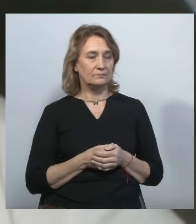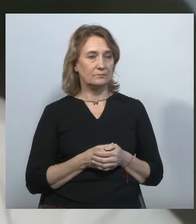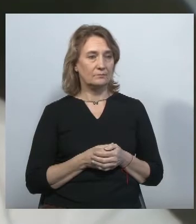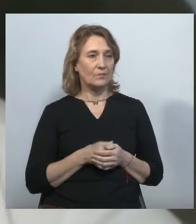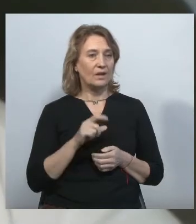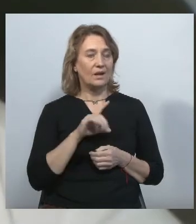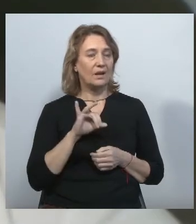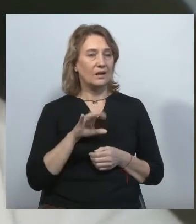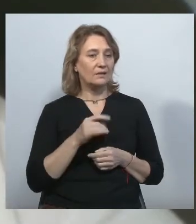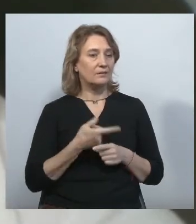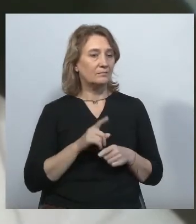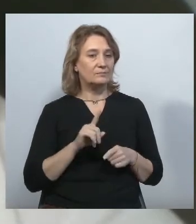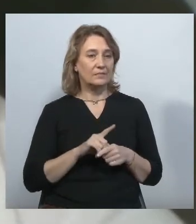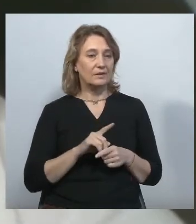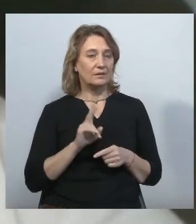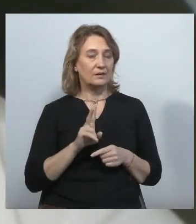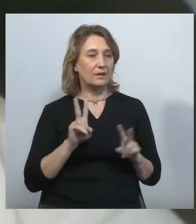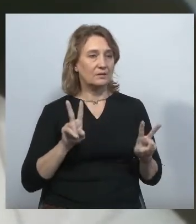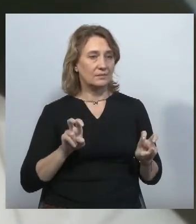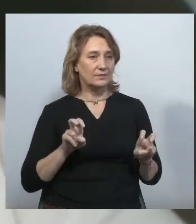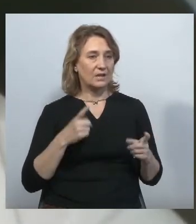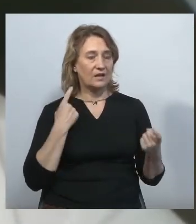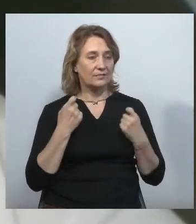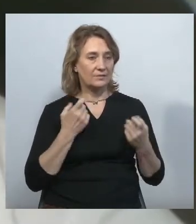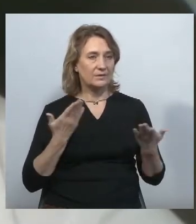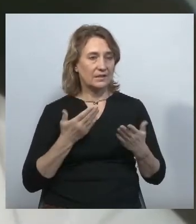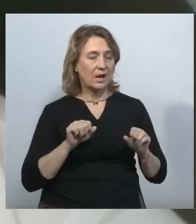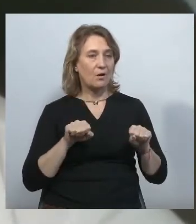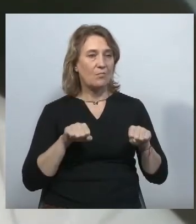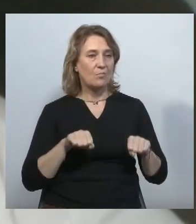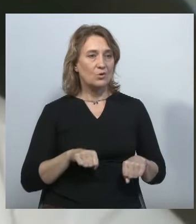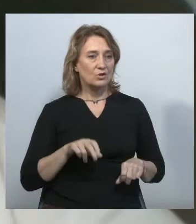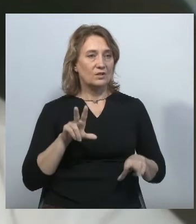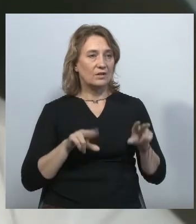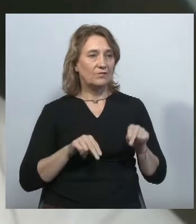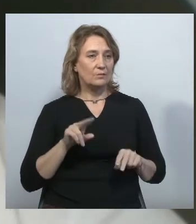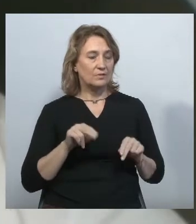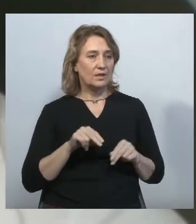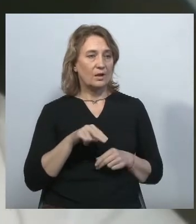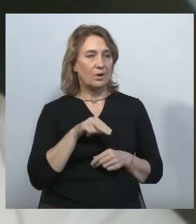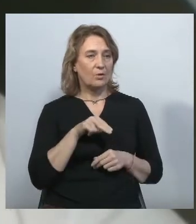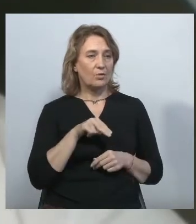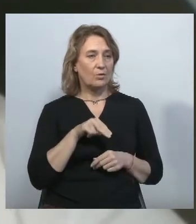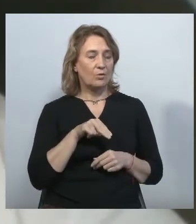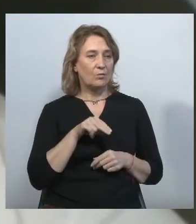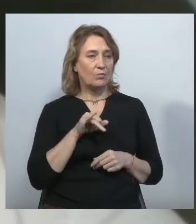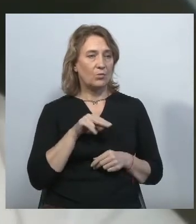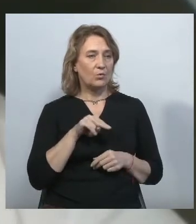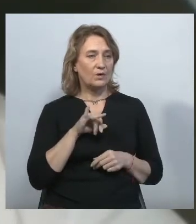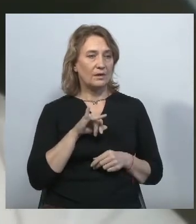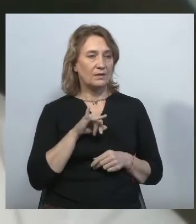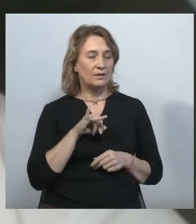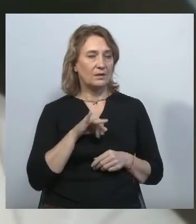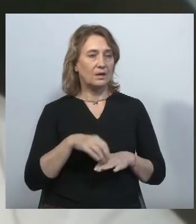about what can be considered a hate crime, what information can be recognized